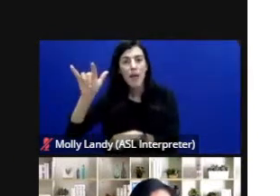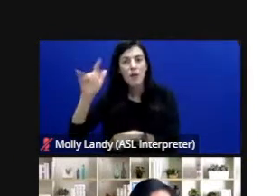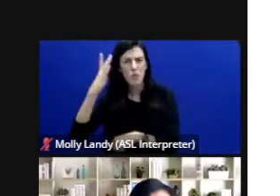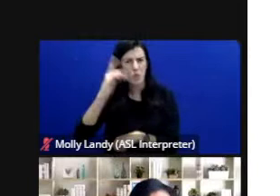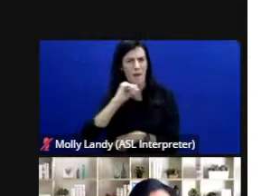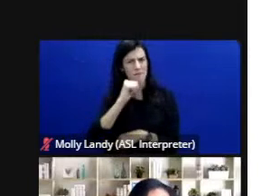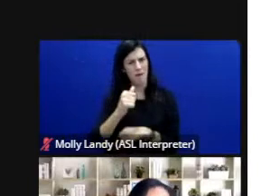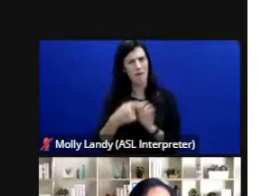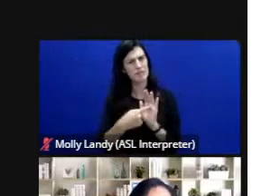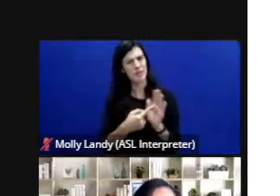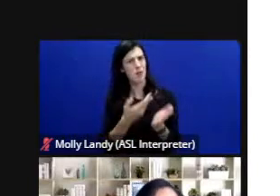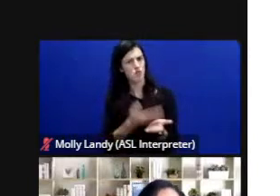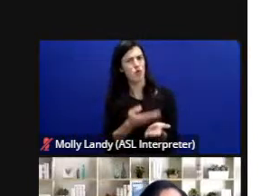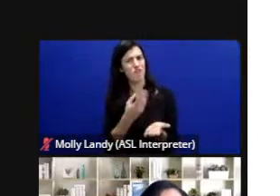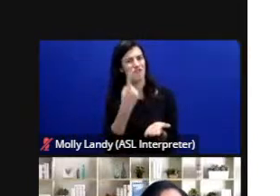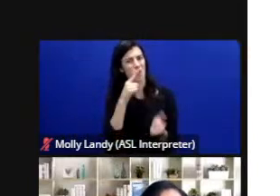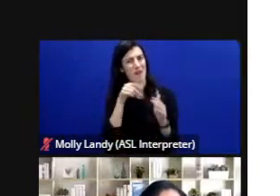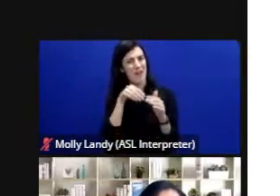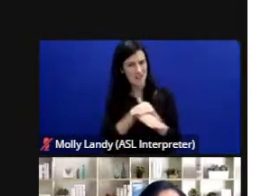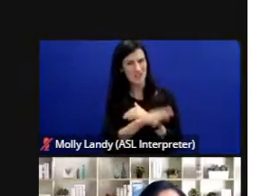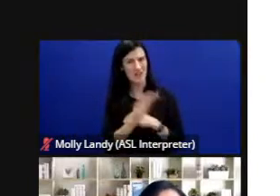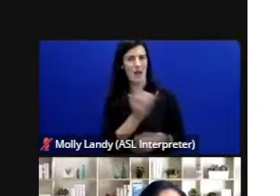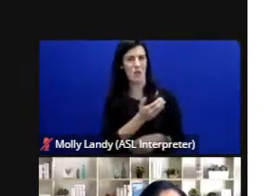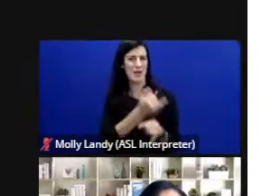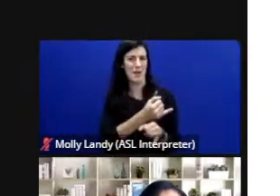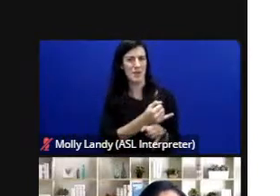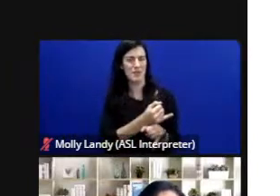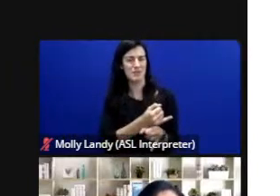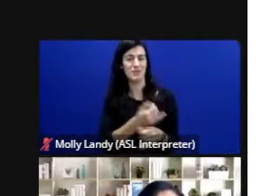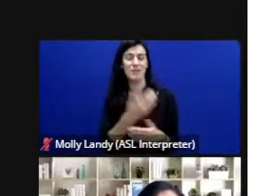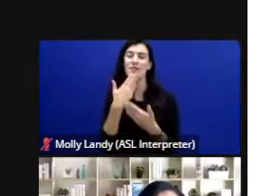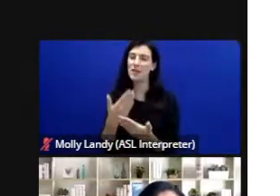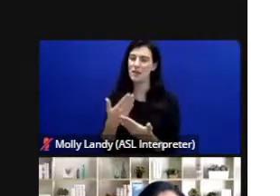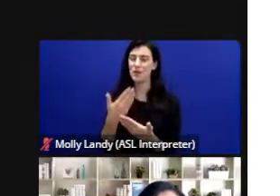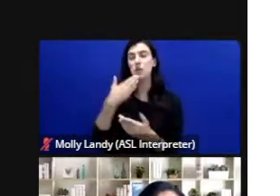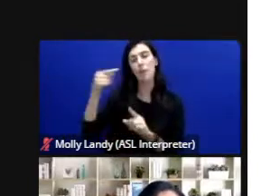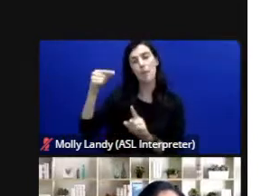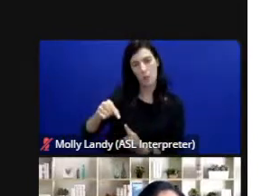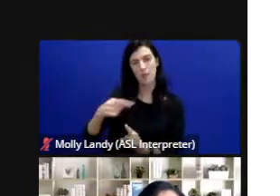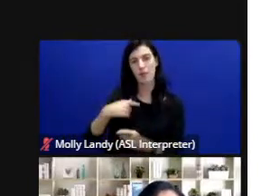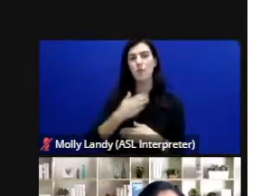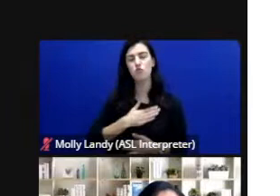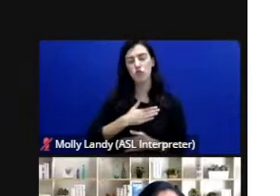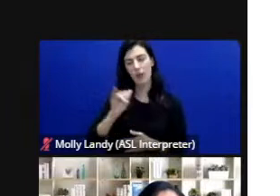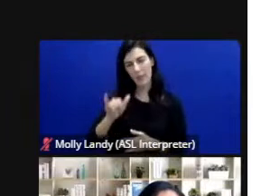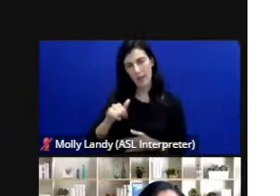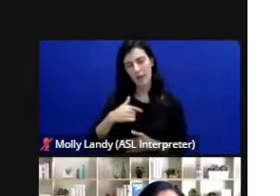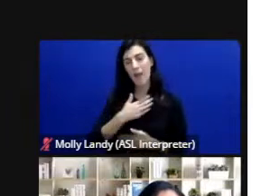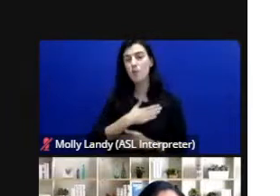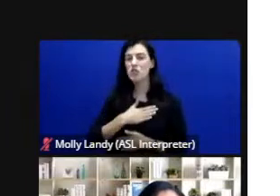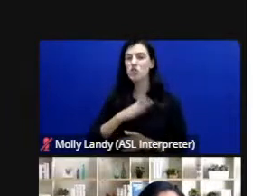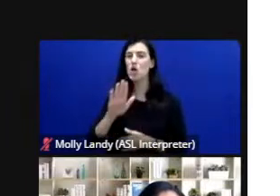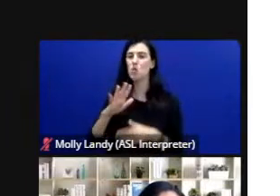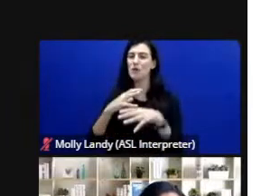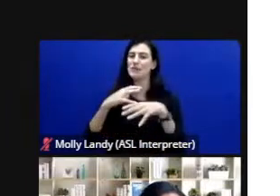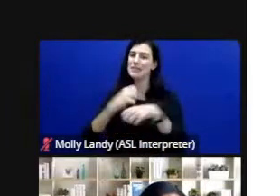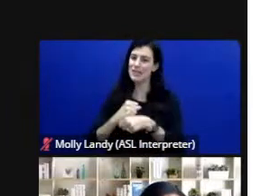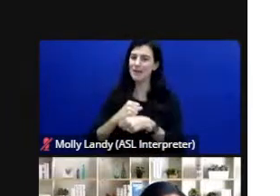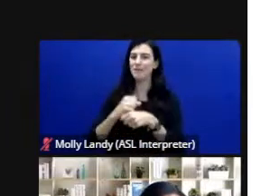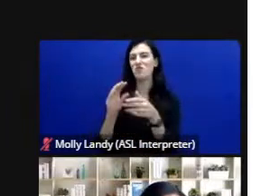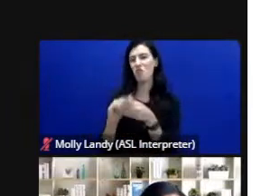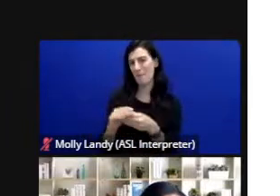campuses? Thank you so much. Good point. And I appreciate that. And I appreciate your being succinct. With